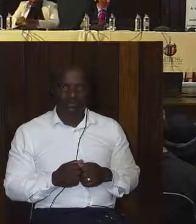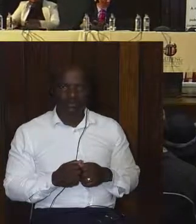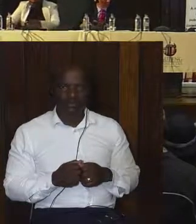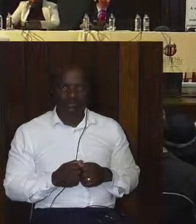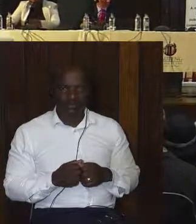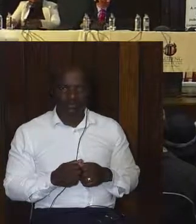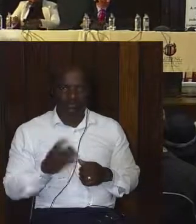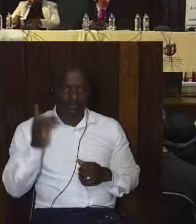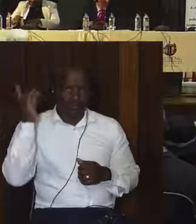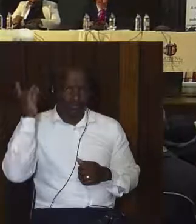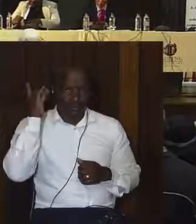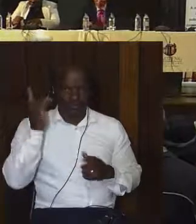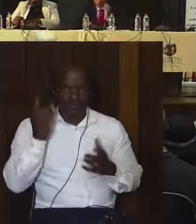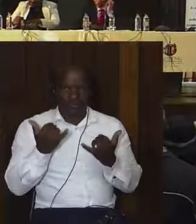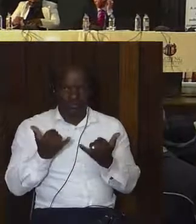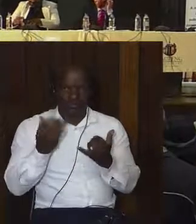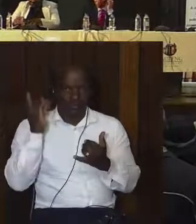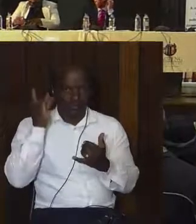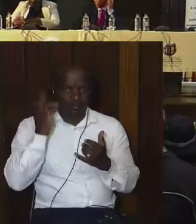Can you hear now?